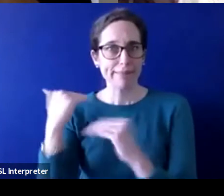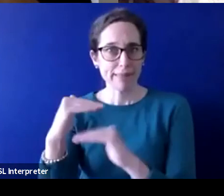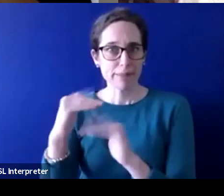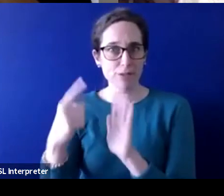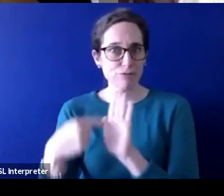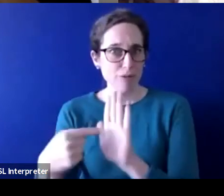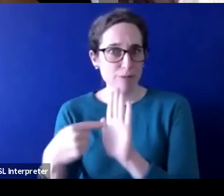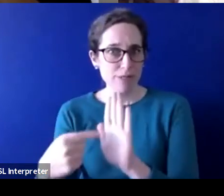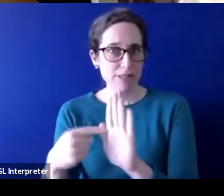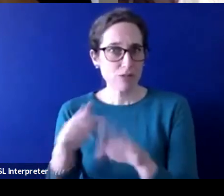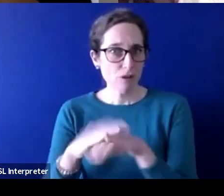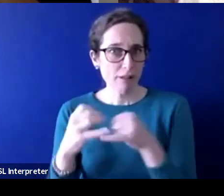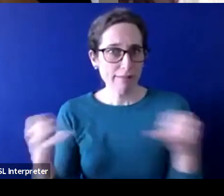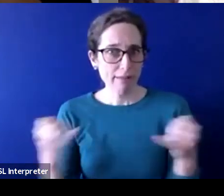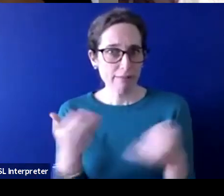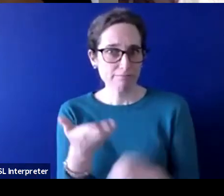online?